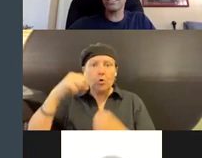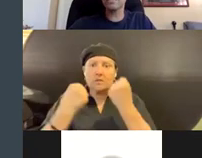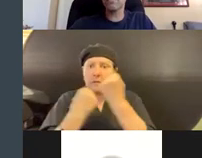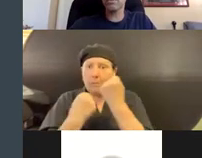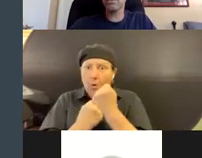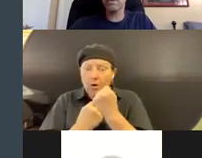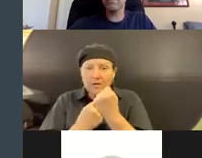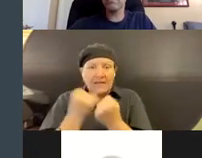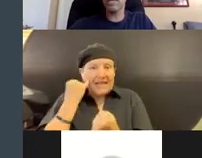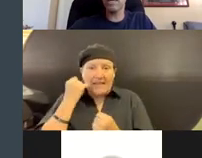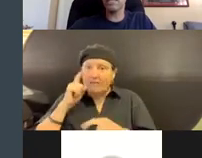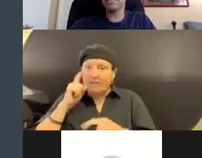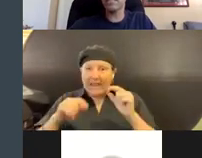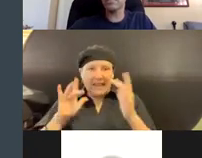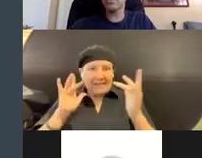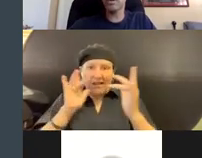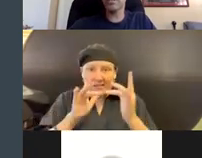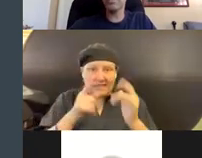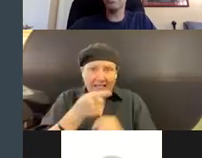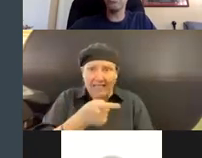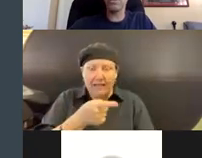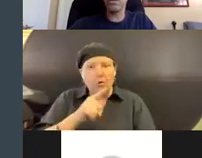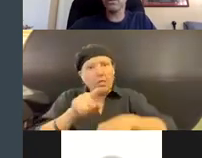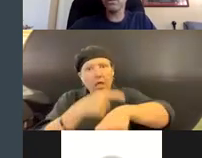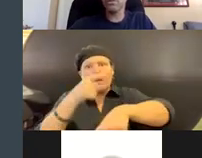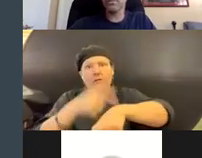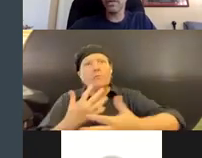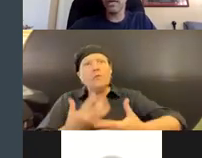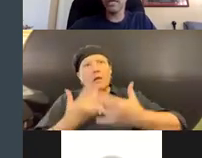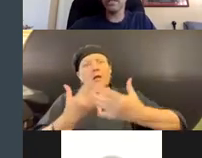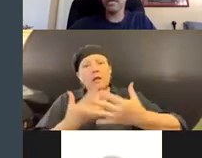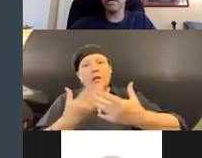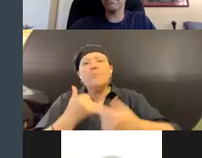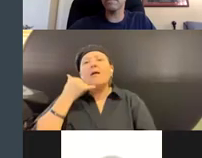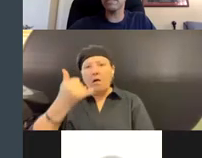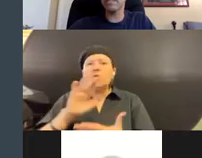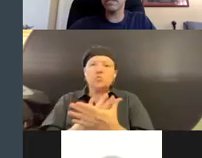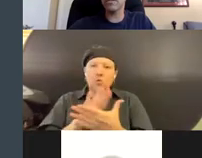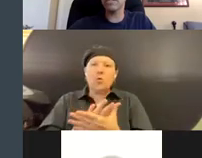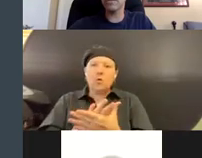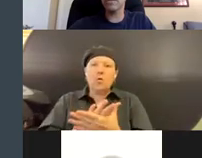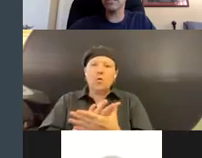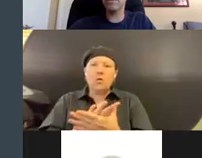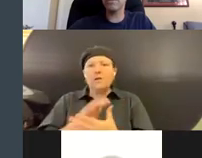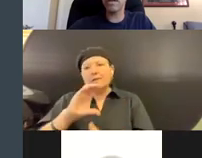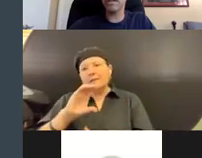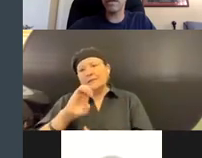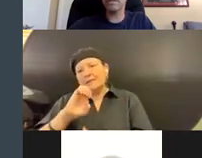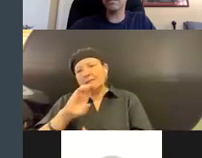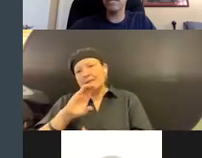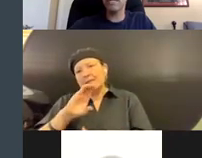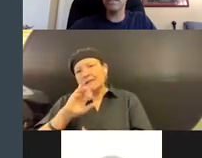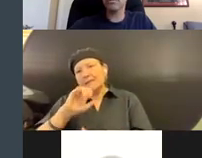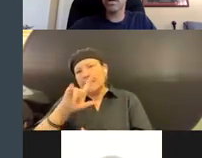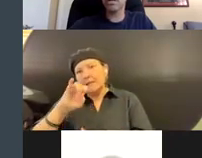can't get support through them and it's taking too long, go ahead and call the school. And Cecilia or Terry or somebody who's on